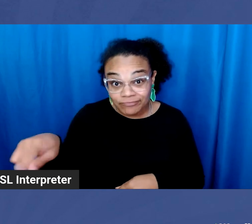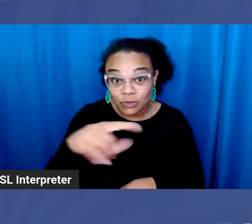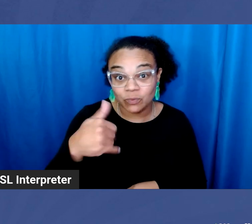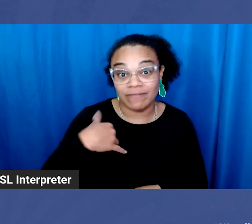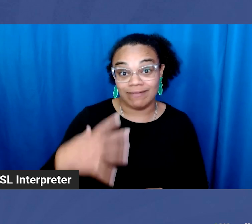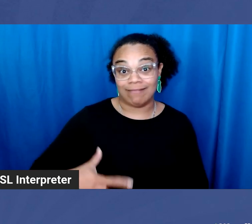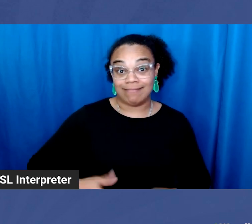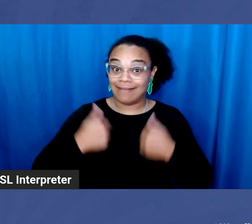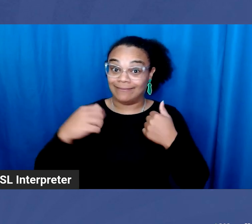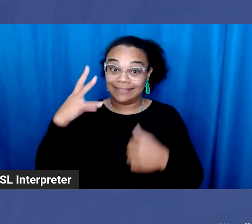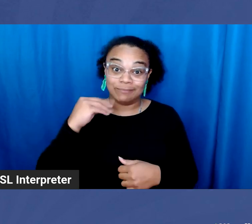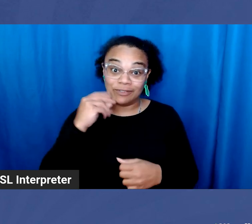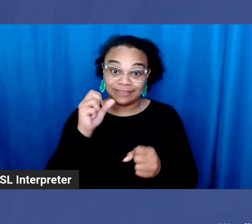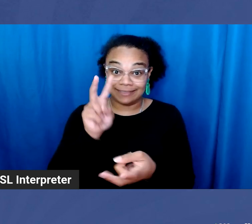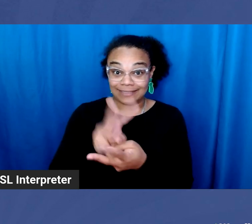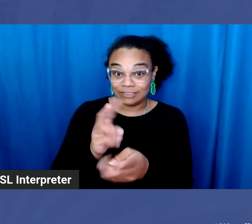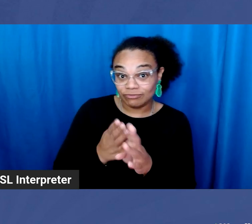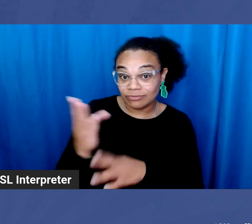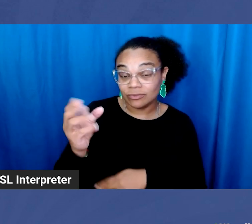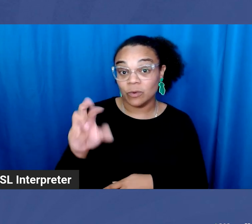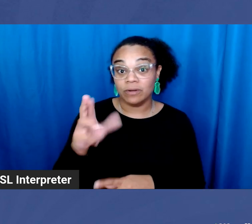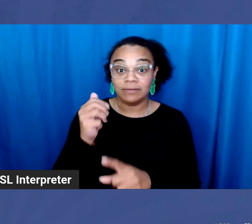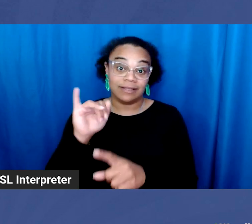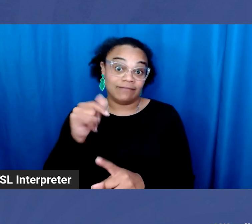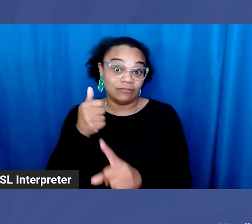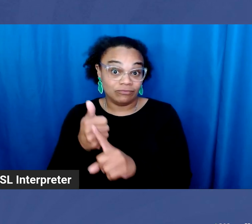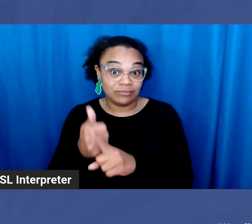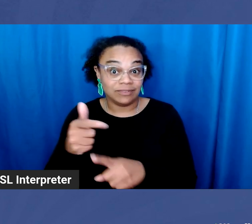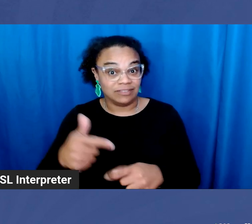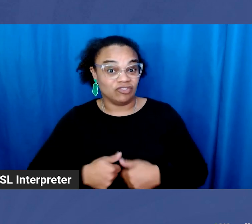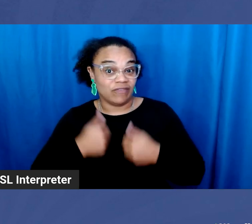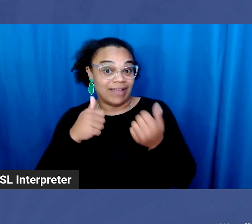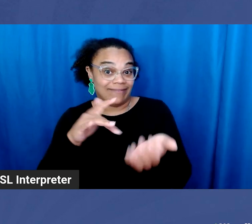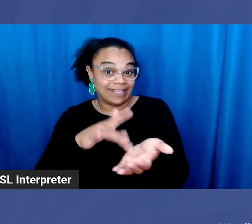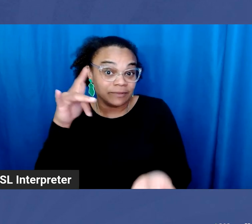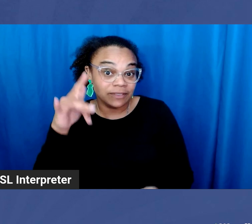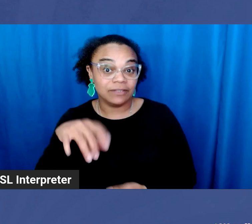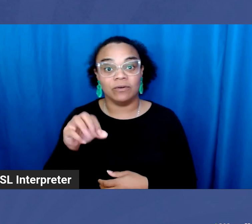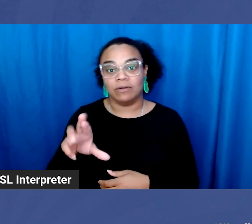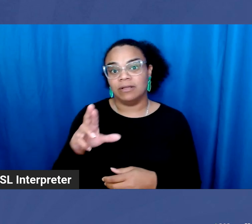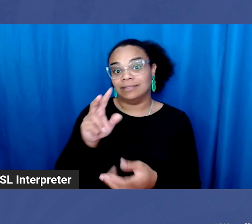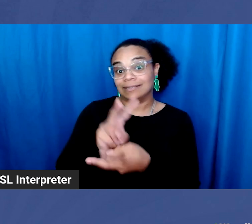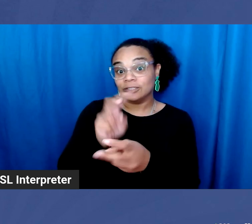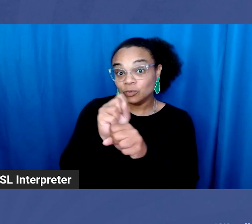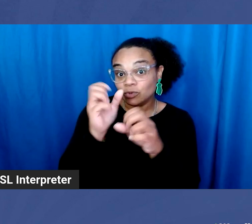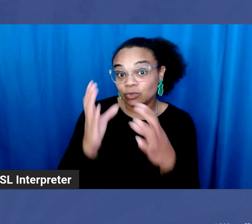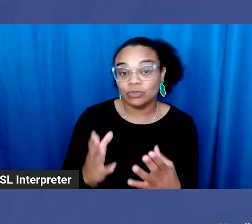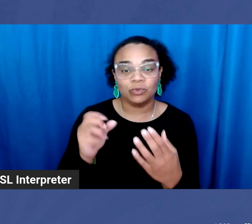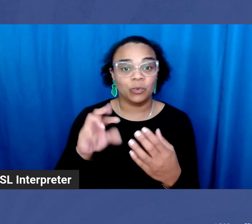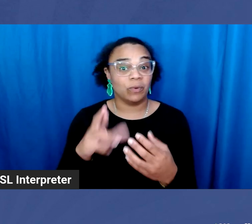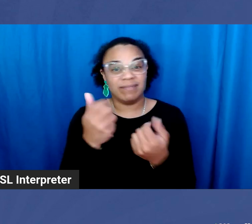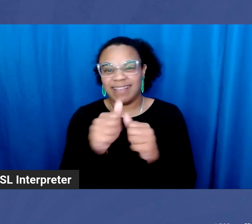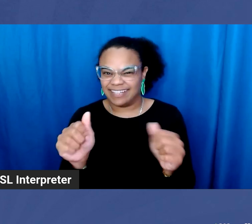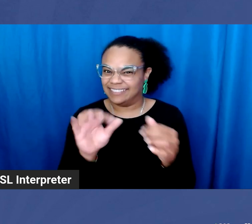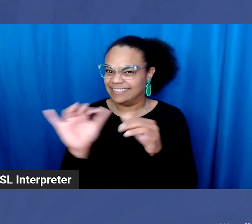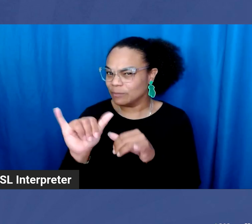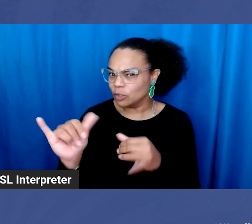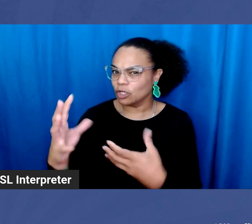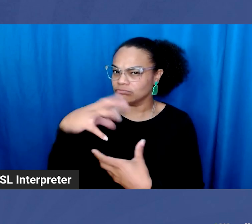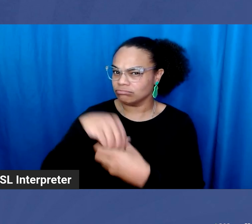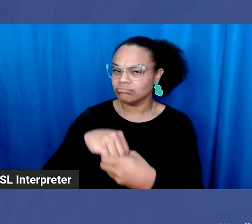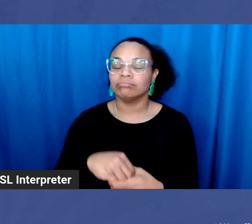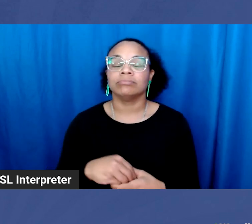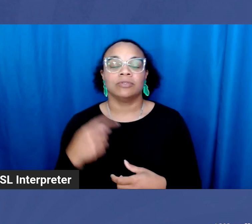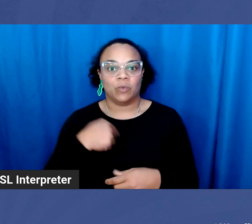or if you consider yourself to be either a survivor of exploitation, a sex worker, or somewhere in between, we invite